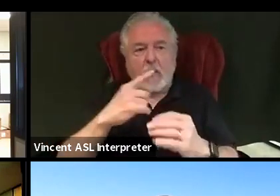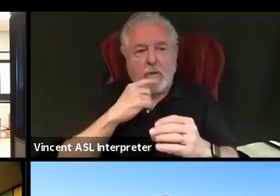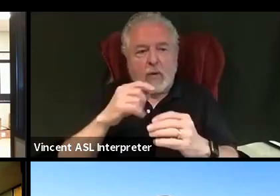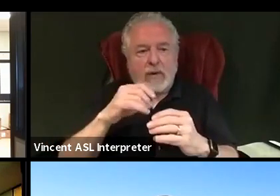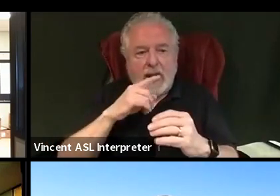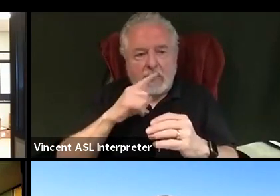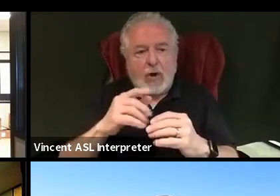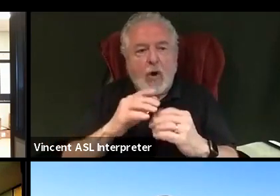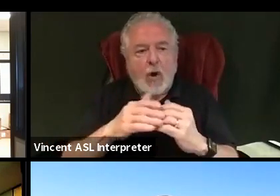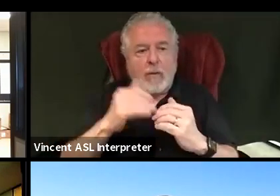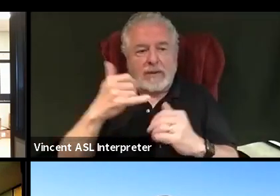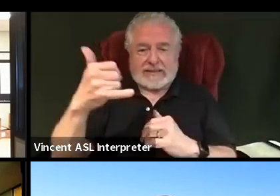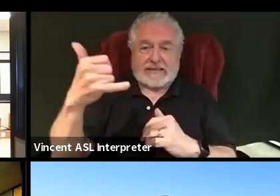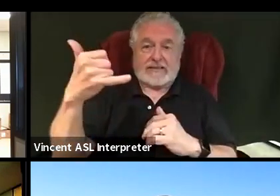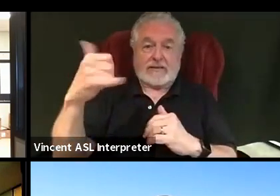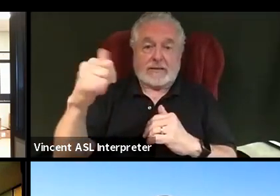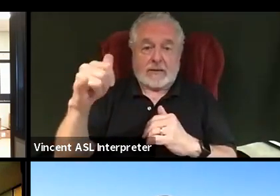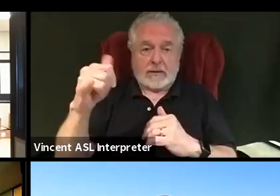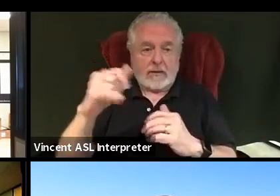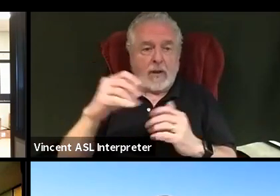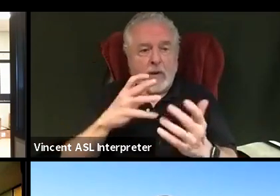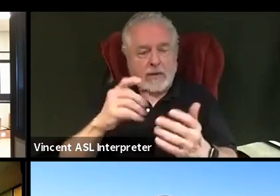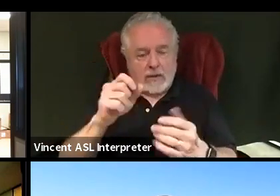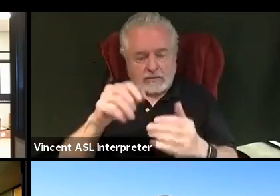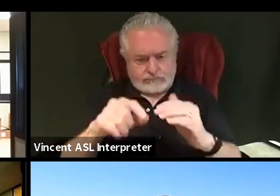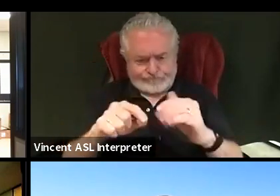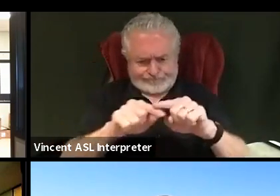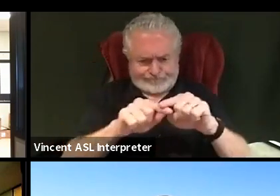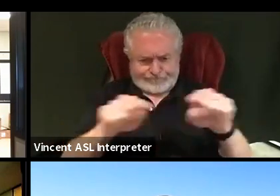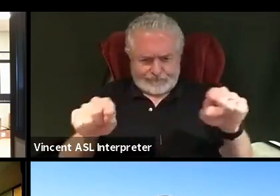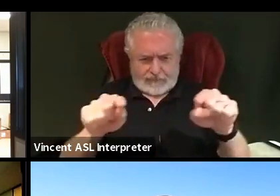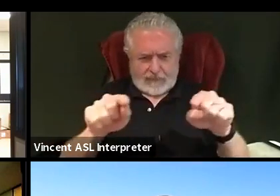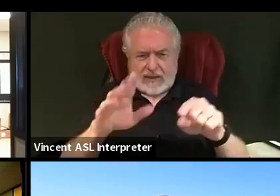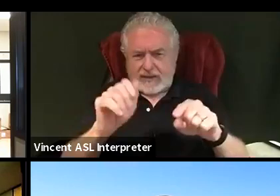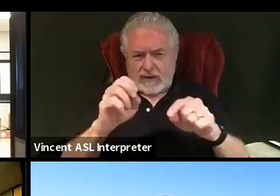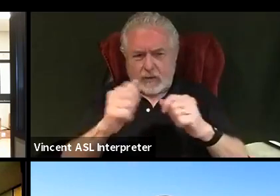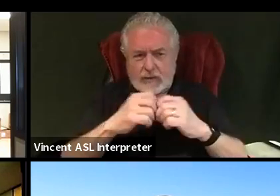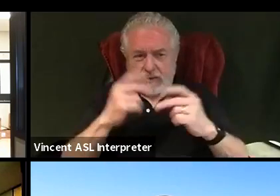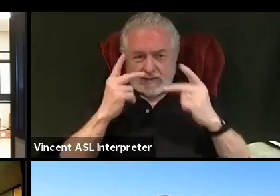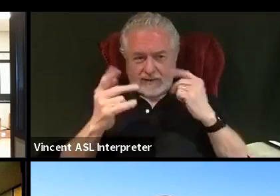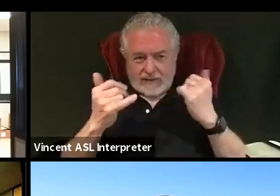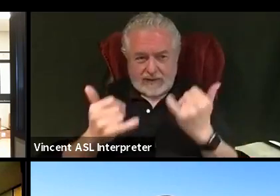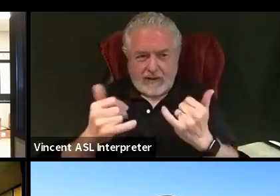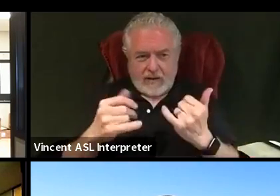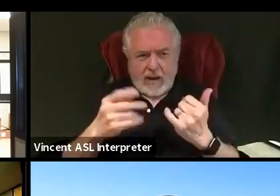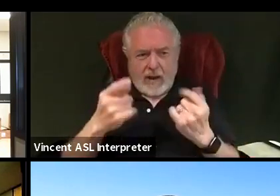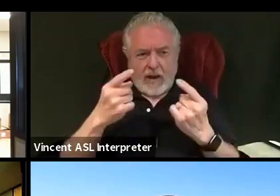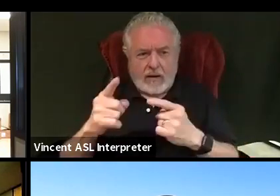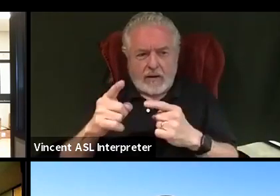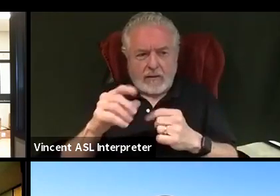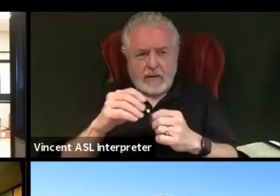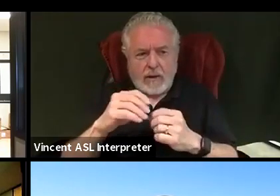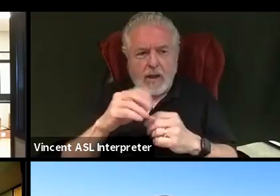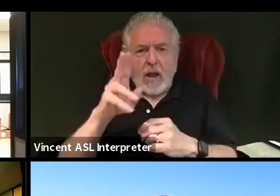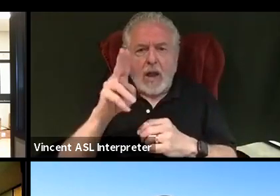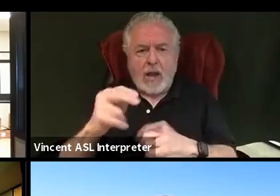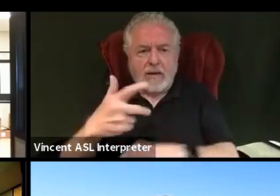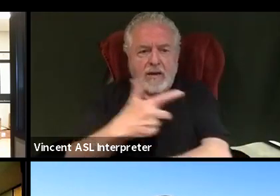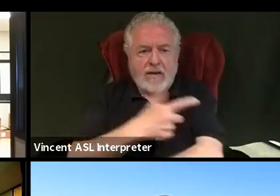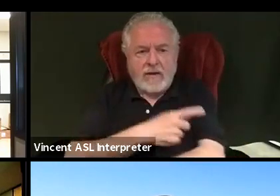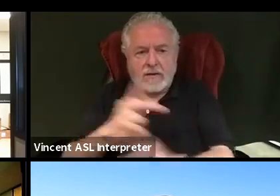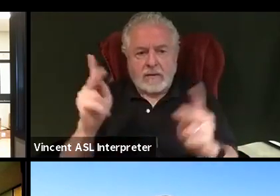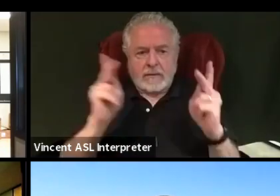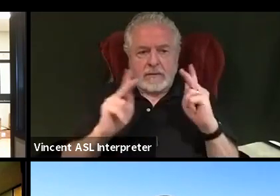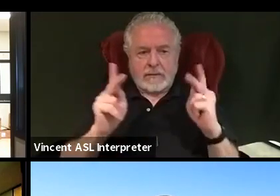We're actually almost at yellow. But I want to underline that the cases we're seeing are happening in unvaccinated